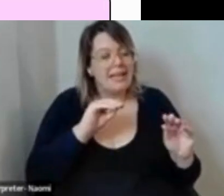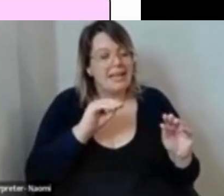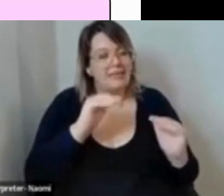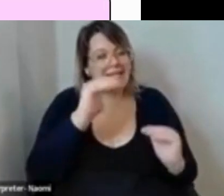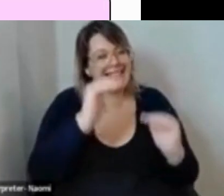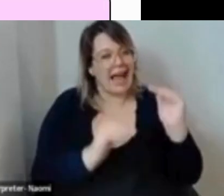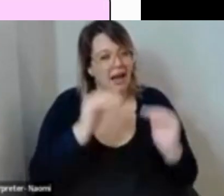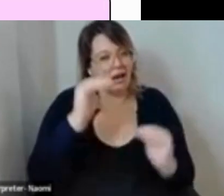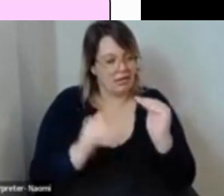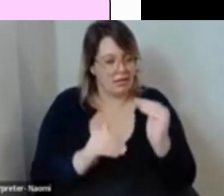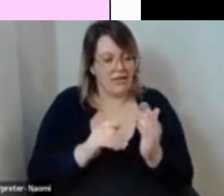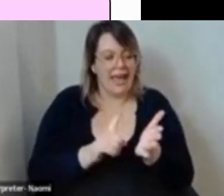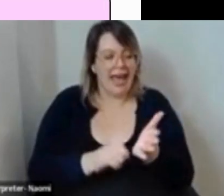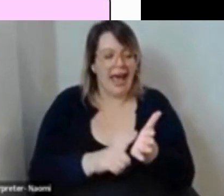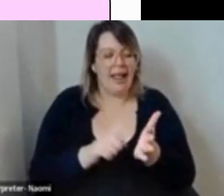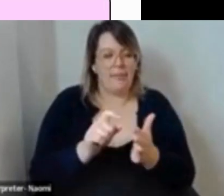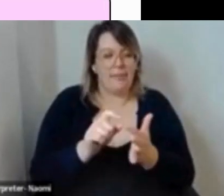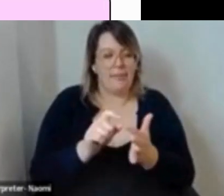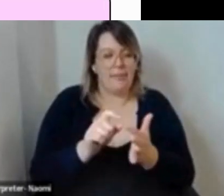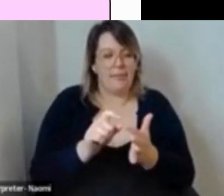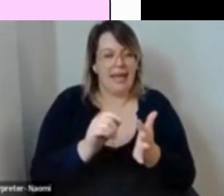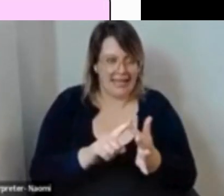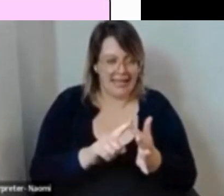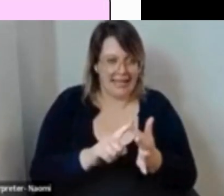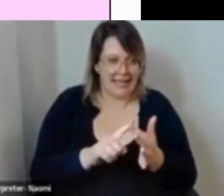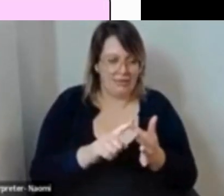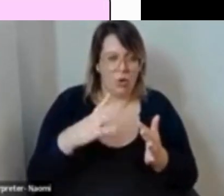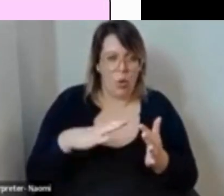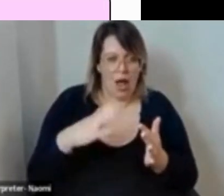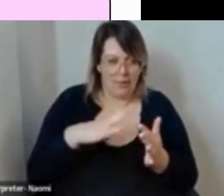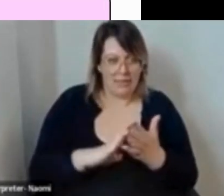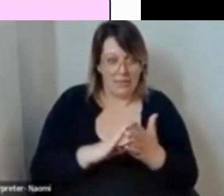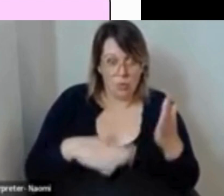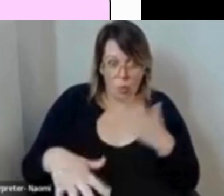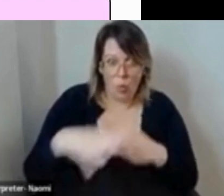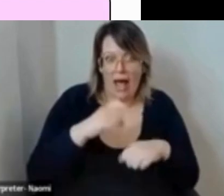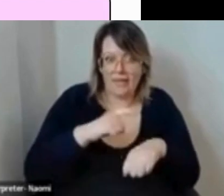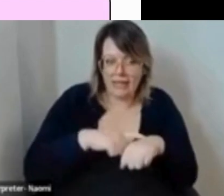these payments to give everyone a chance to get their operational structures